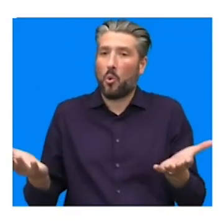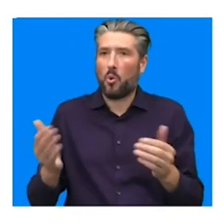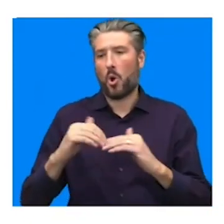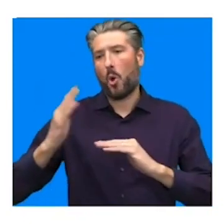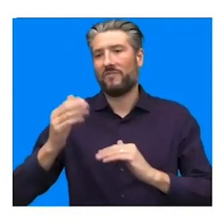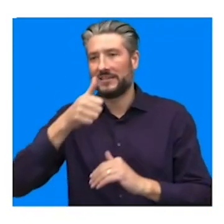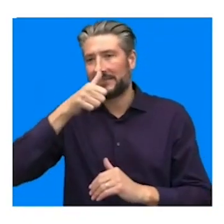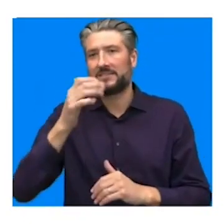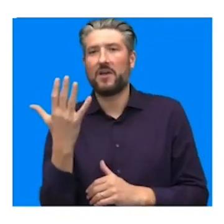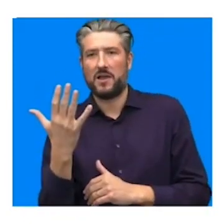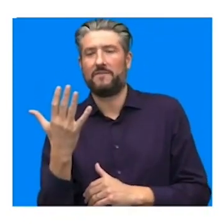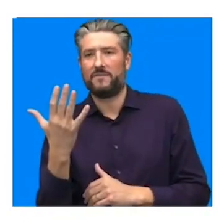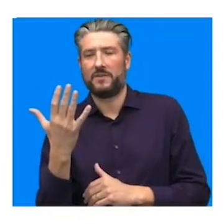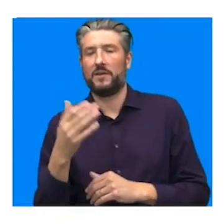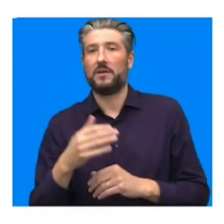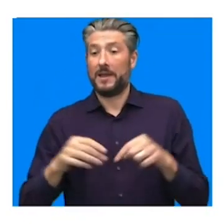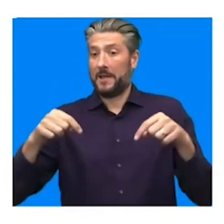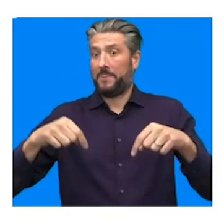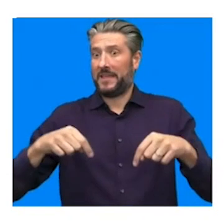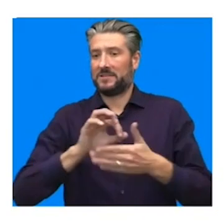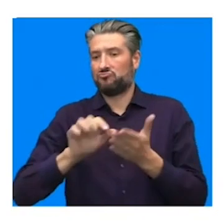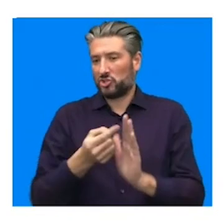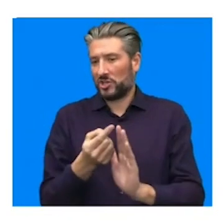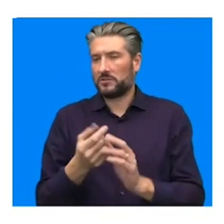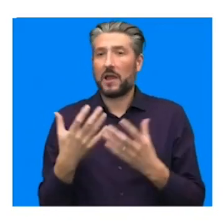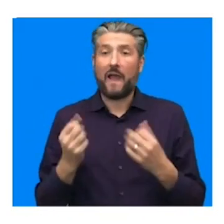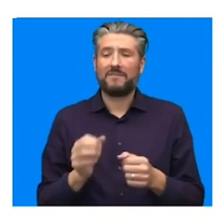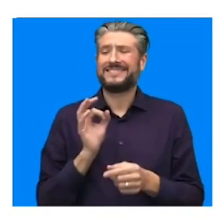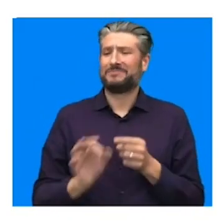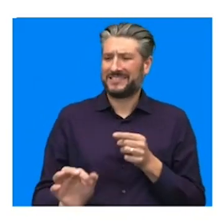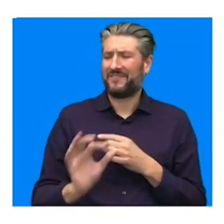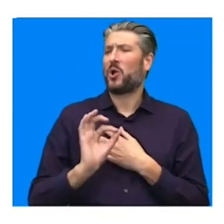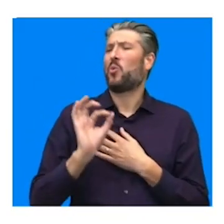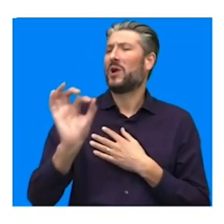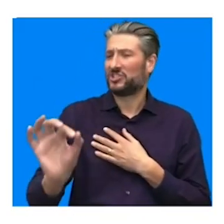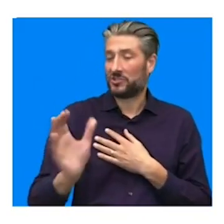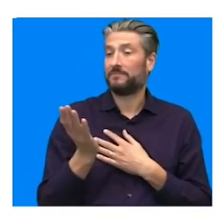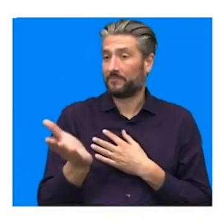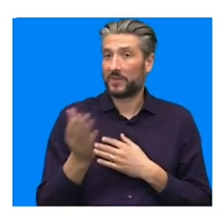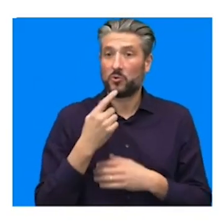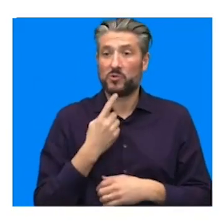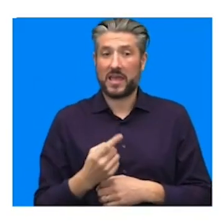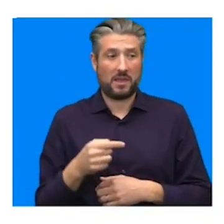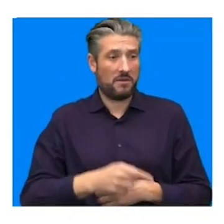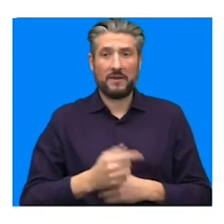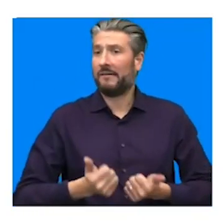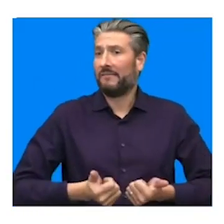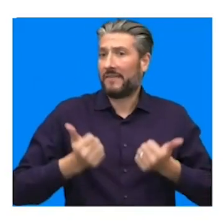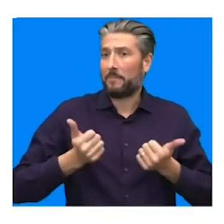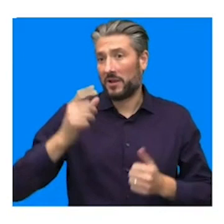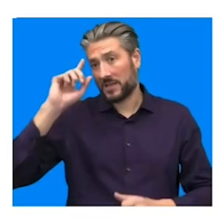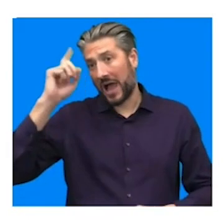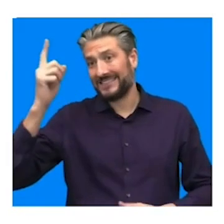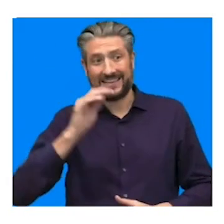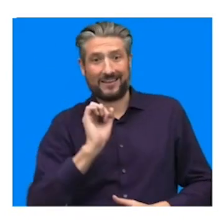project, such as this one, there's a specific question, which is, there is this, fabulous idea that Mahika has. There